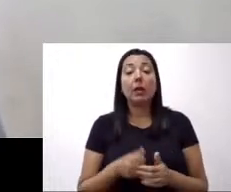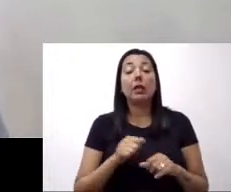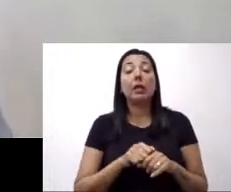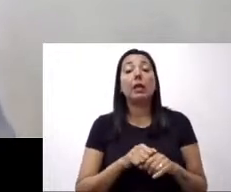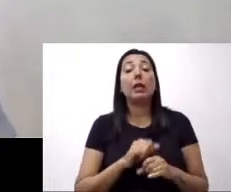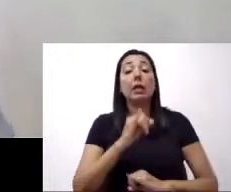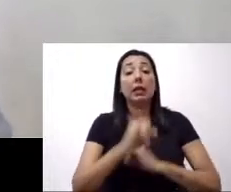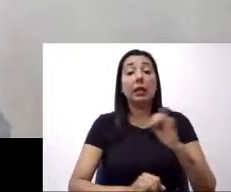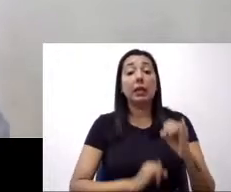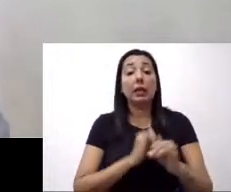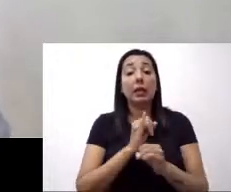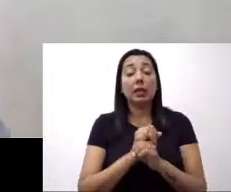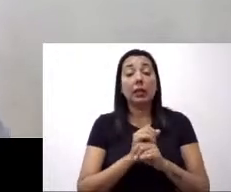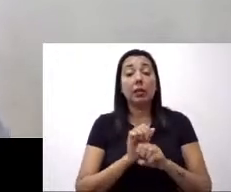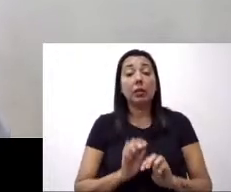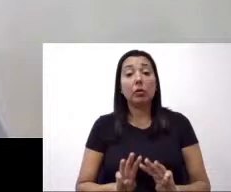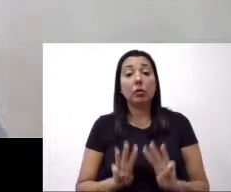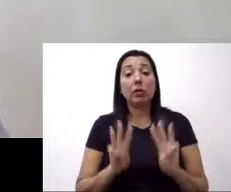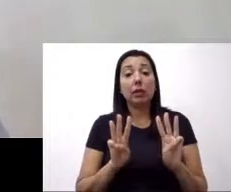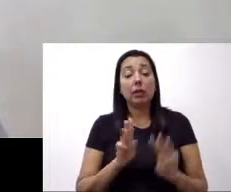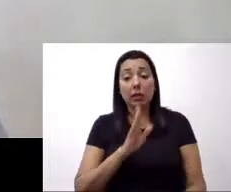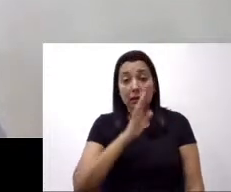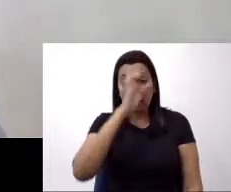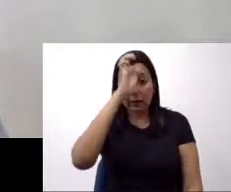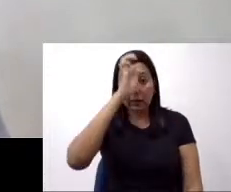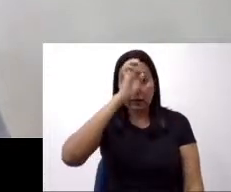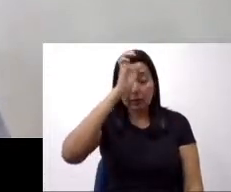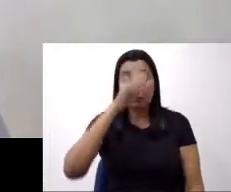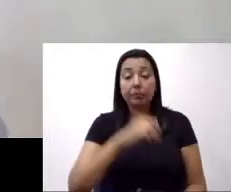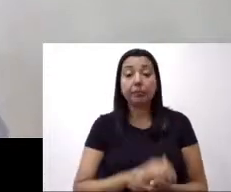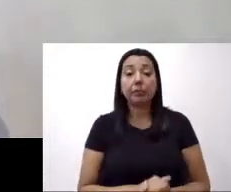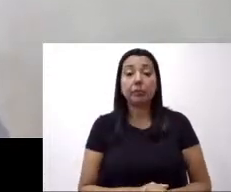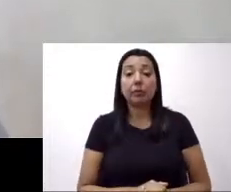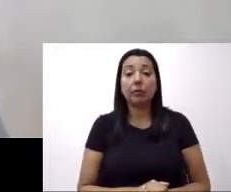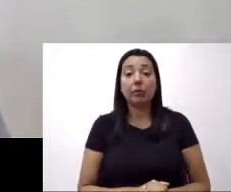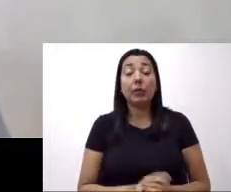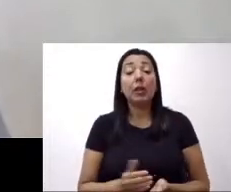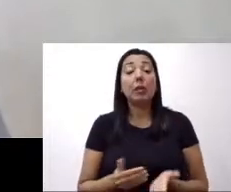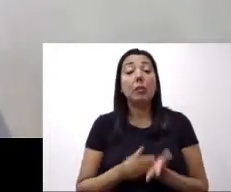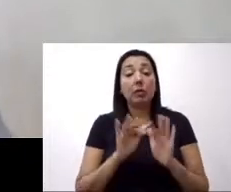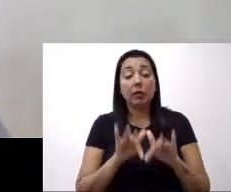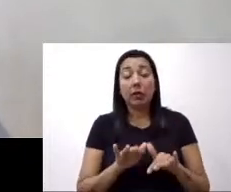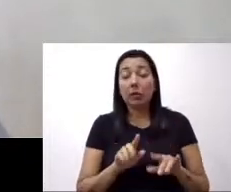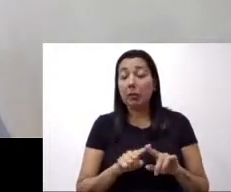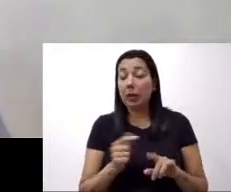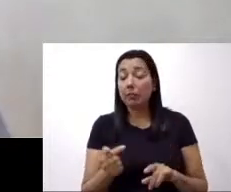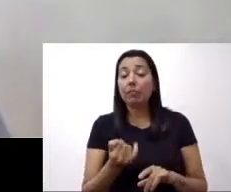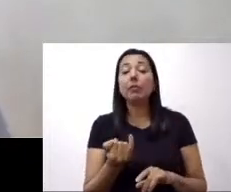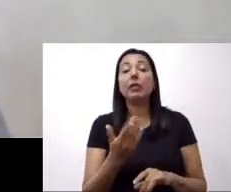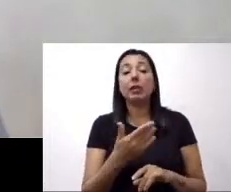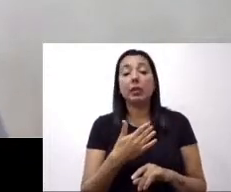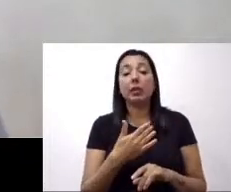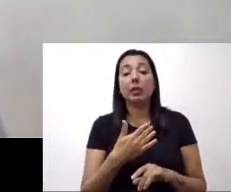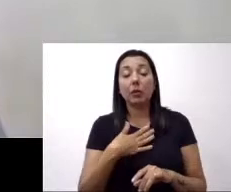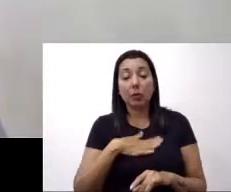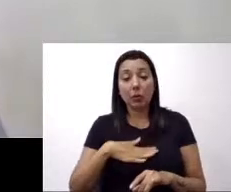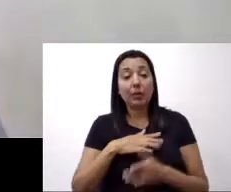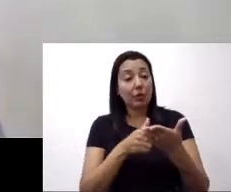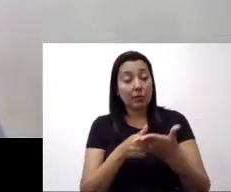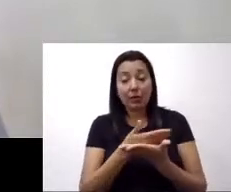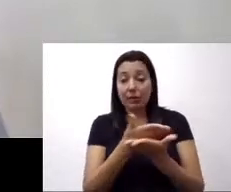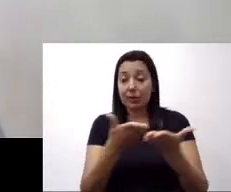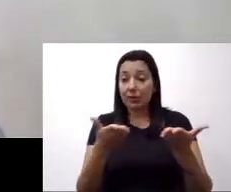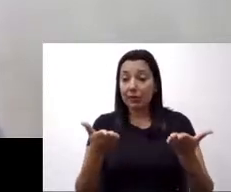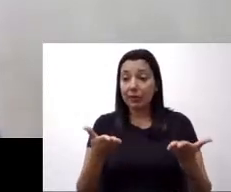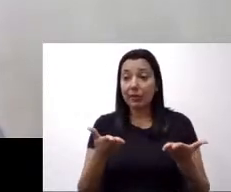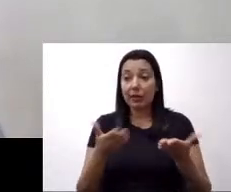ENAP. Last but not least, I would like to invite you to subscribe and